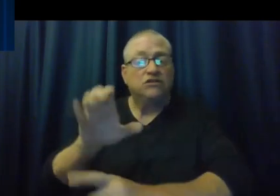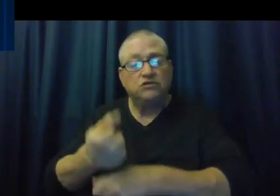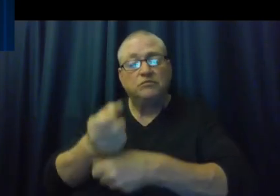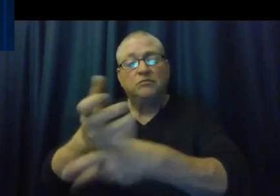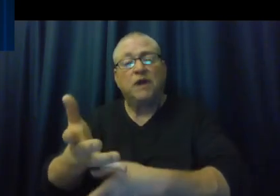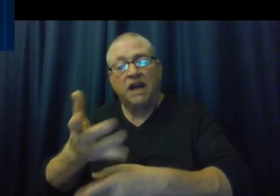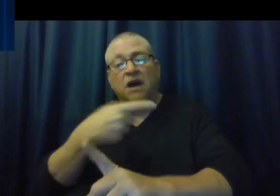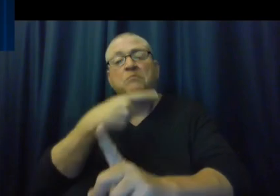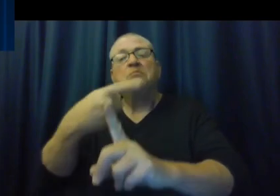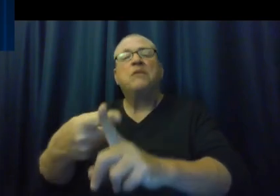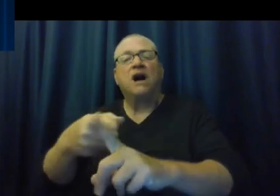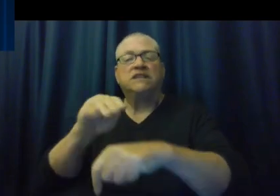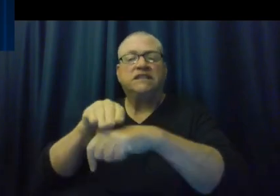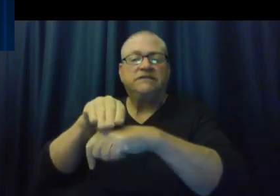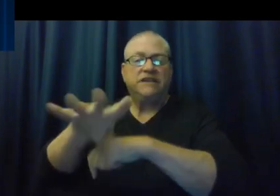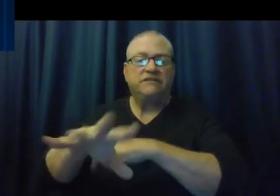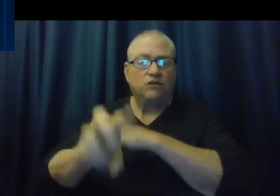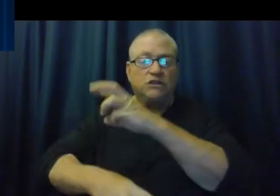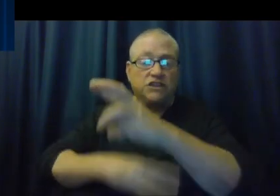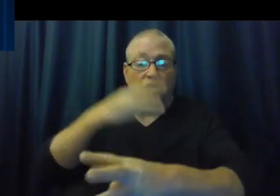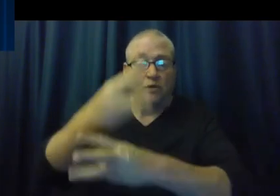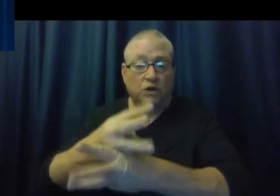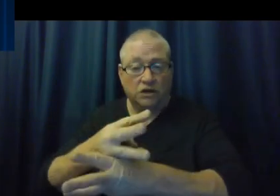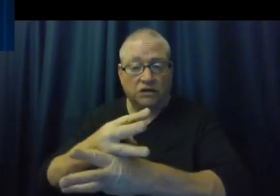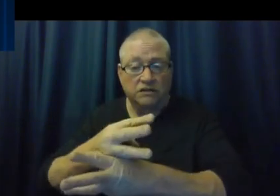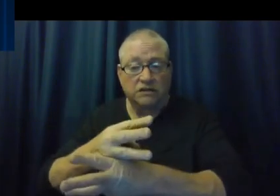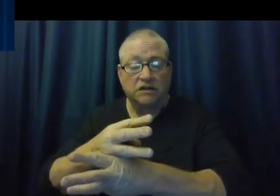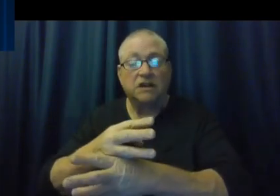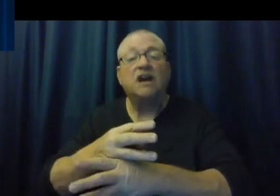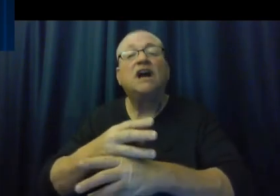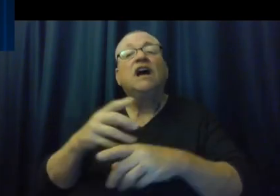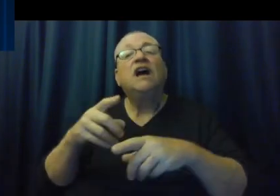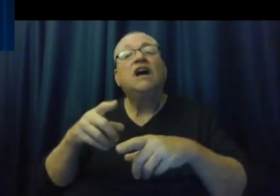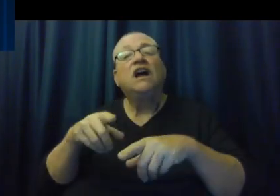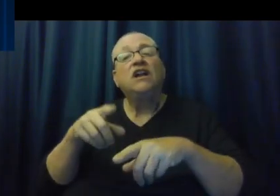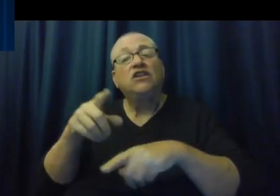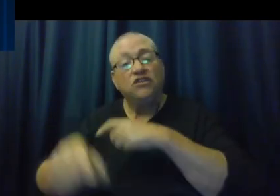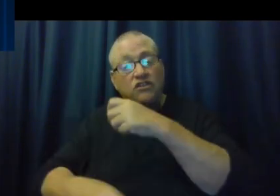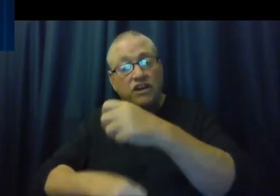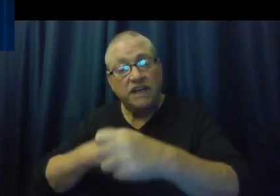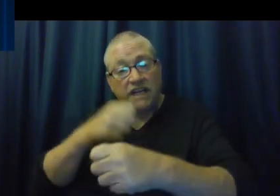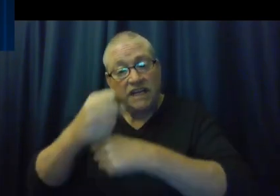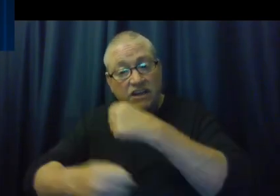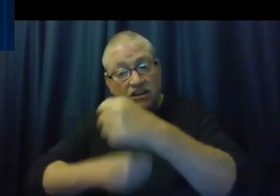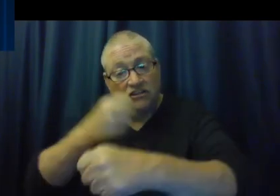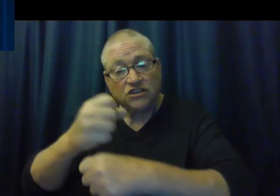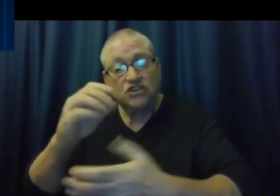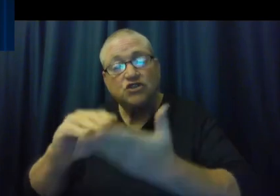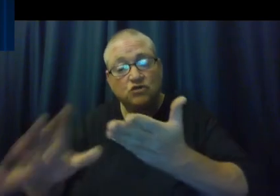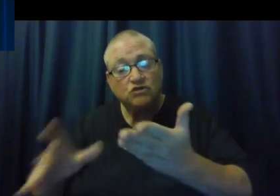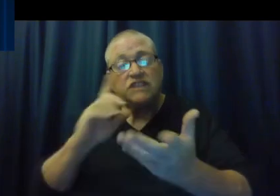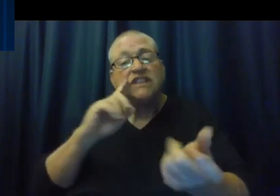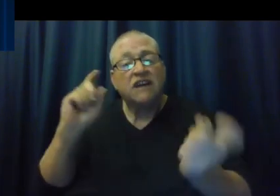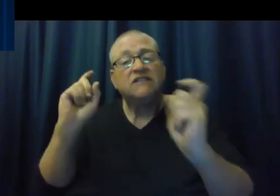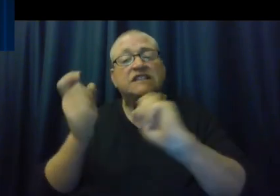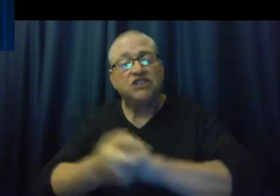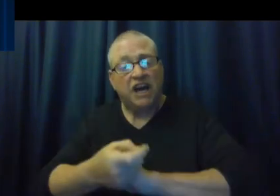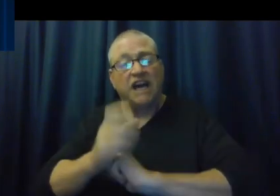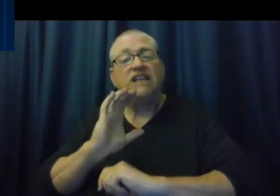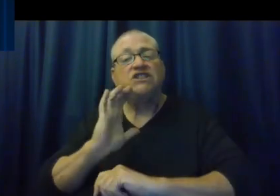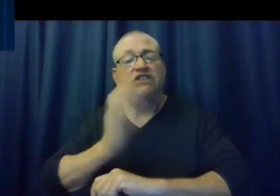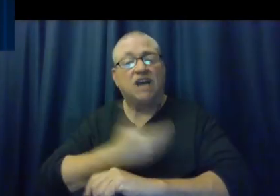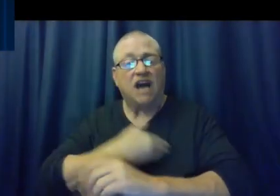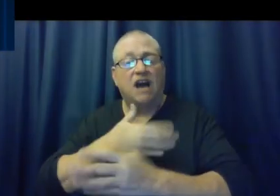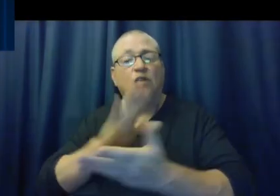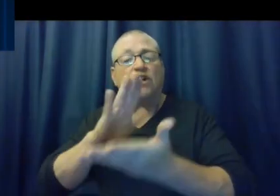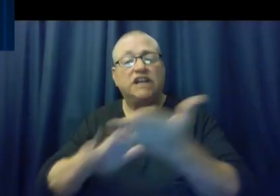Over the years, our students change us and the institution for the better, even as we provide them the tools to make change